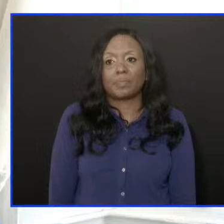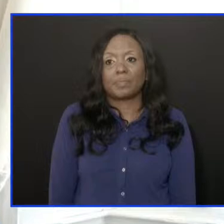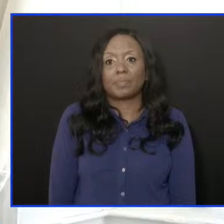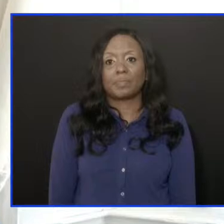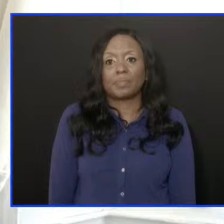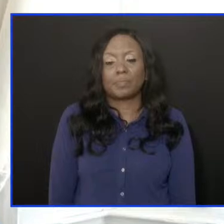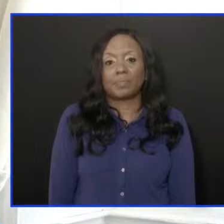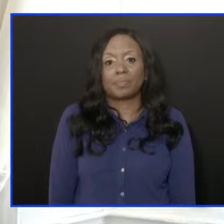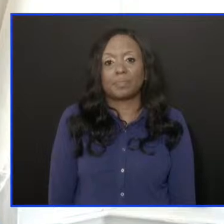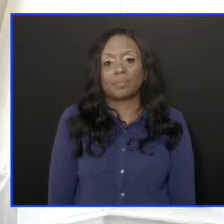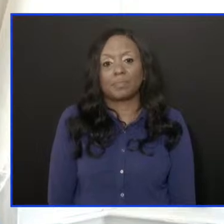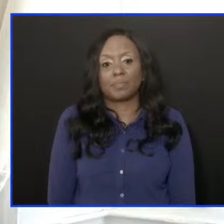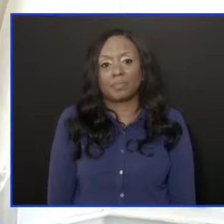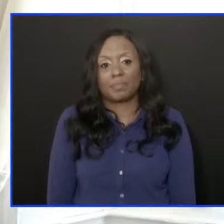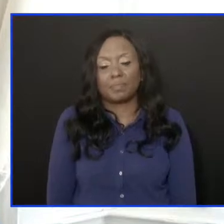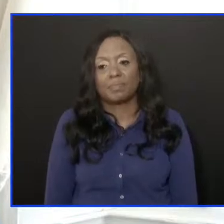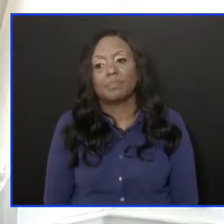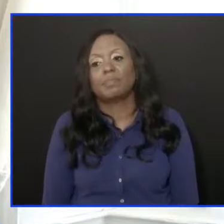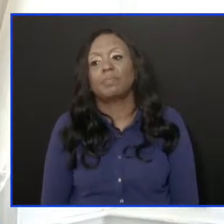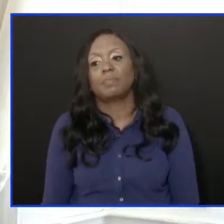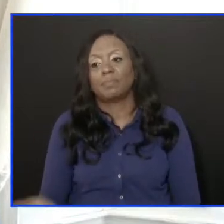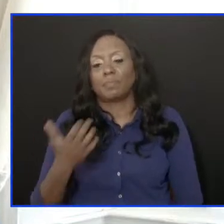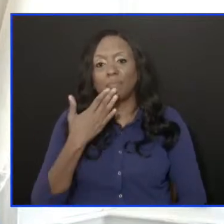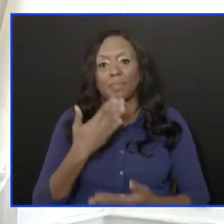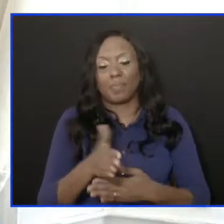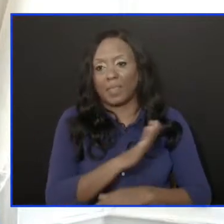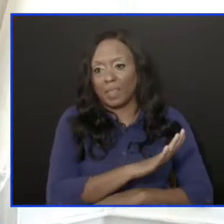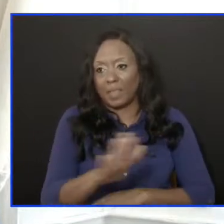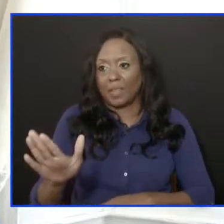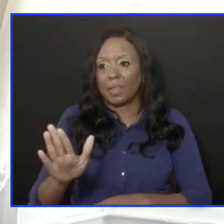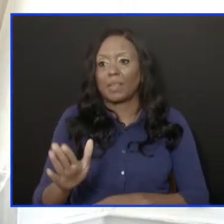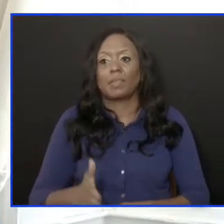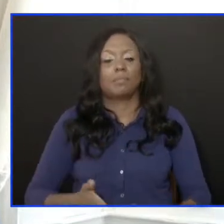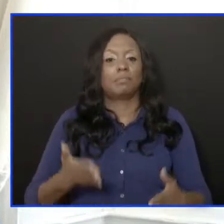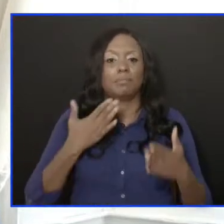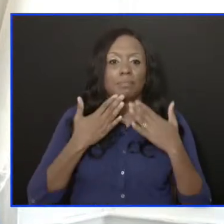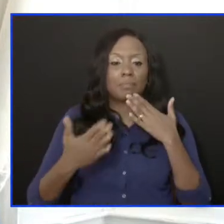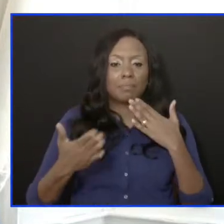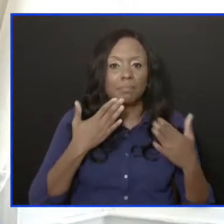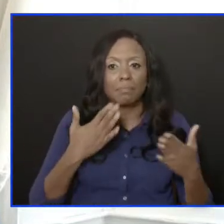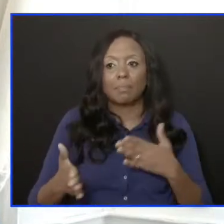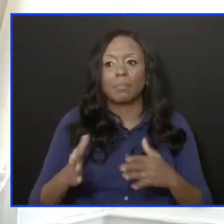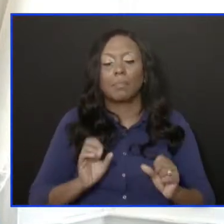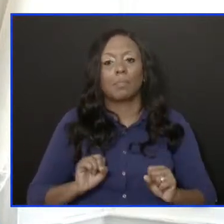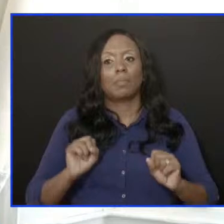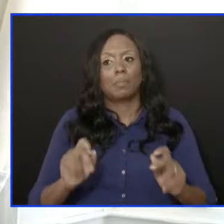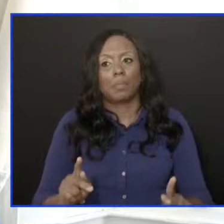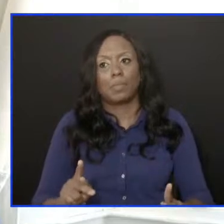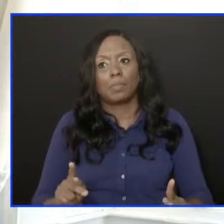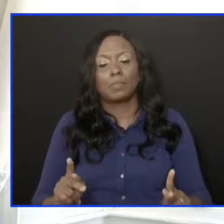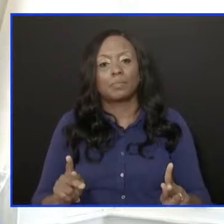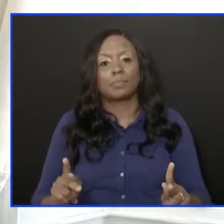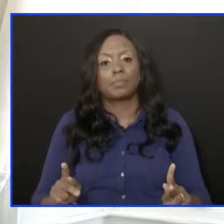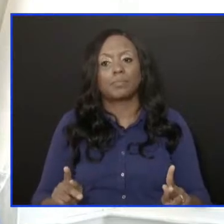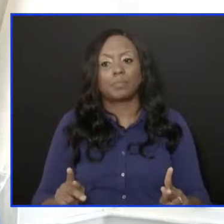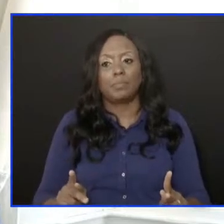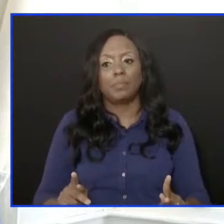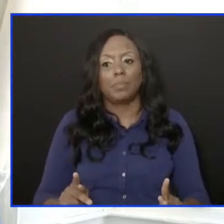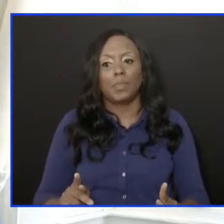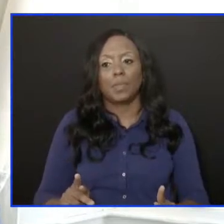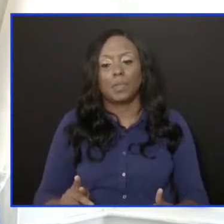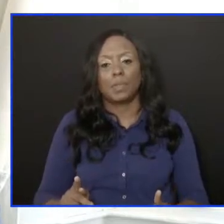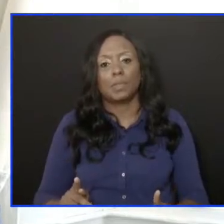Good evening to all Barbadians. Again, I'm thankful for the opportunity to speak to you, to give you a real